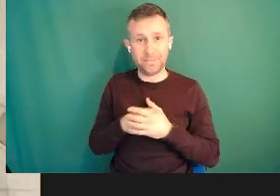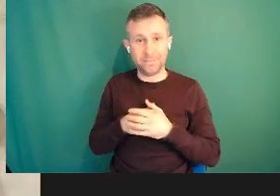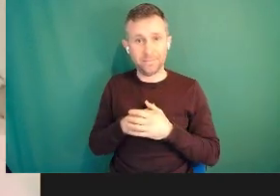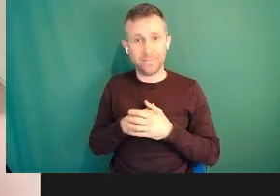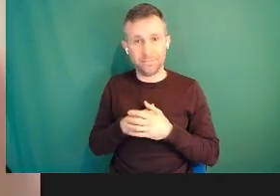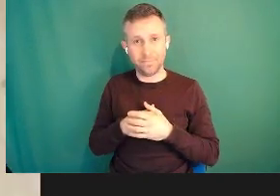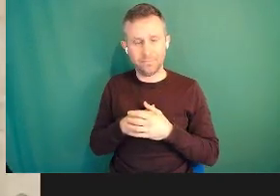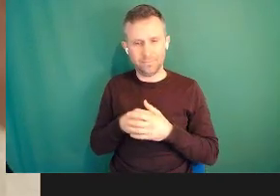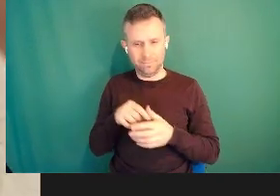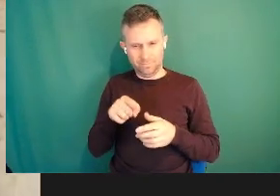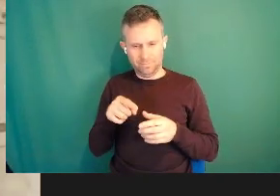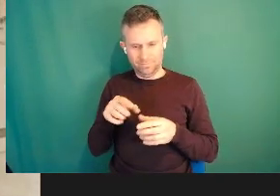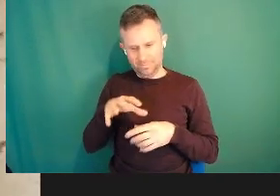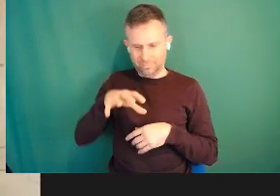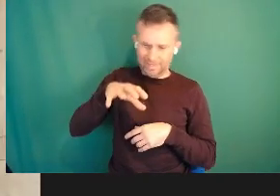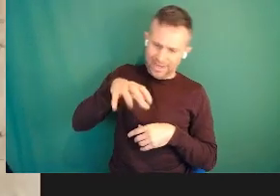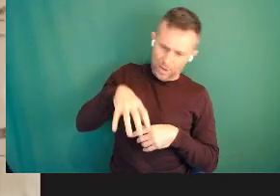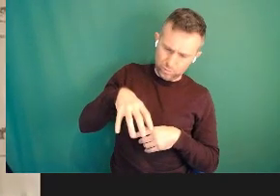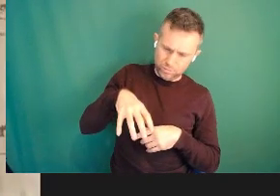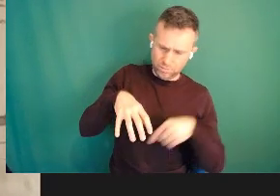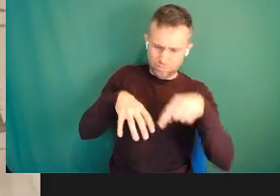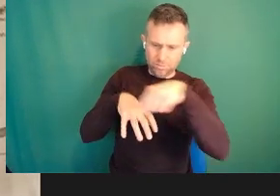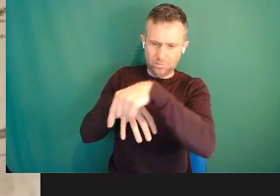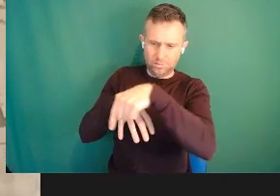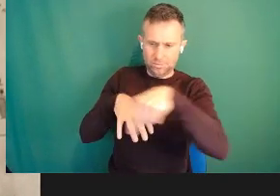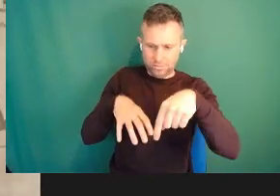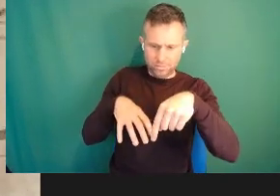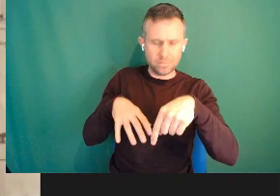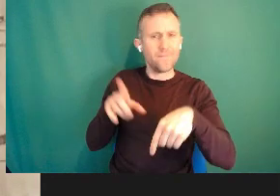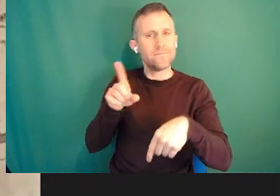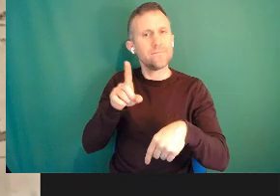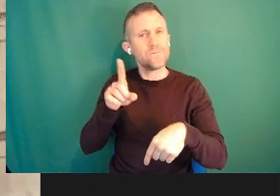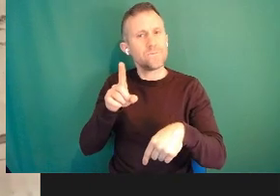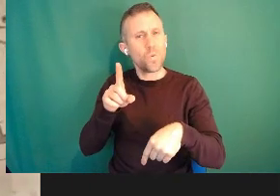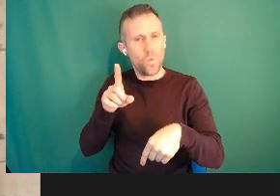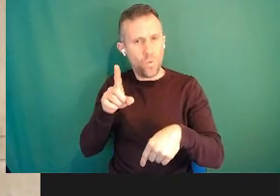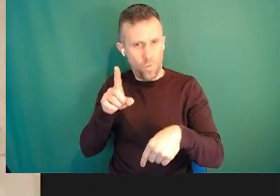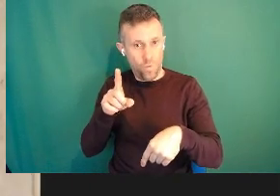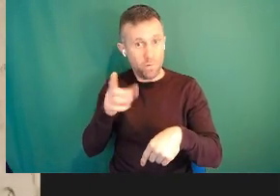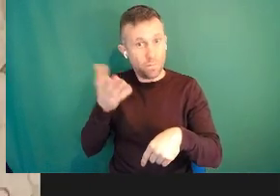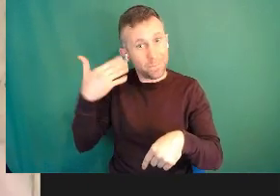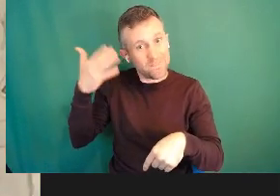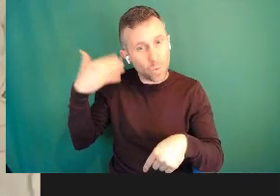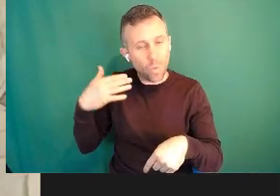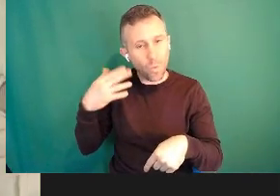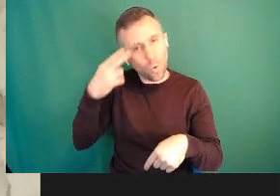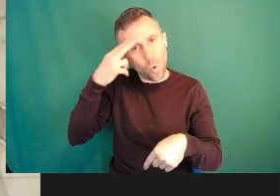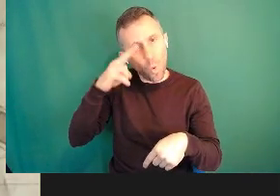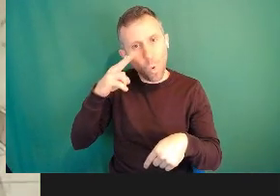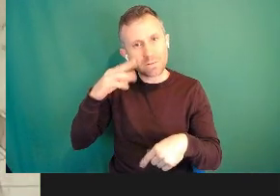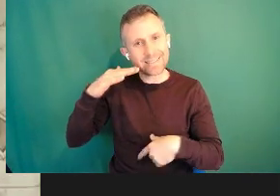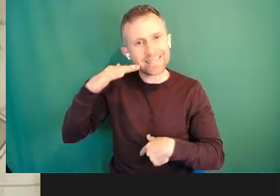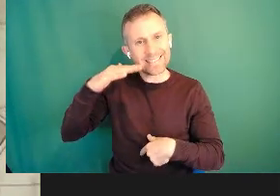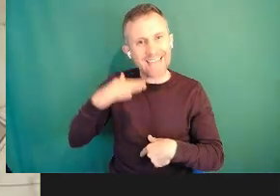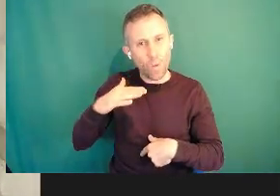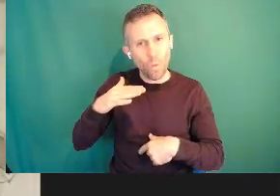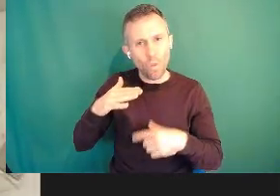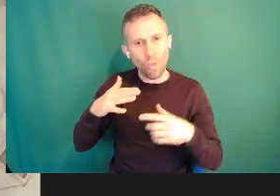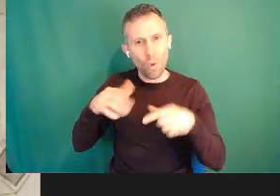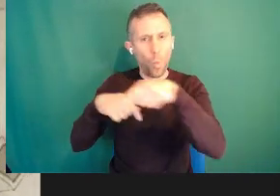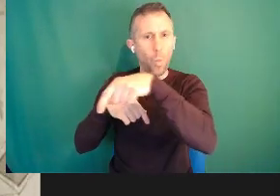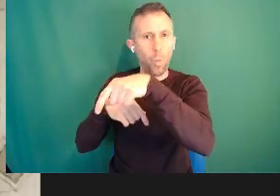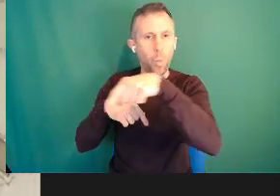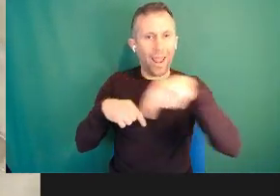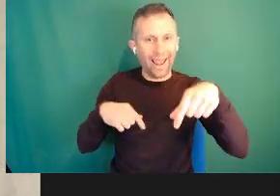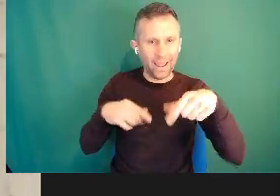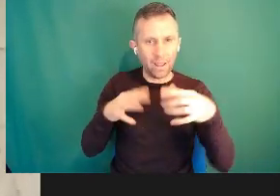anymore. So that's the south wing of the house that would have been there at that time. And then this wing here, the